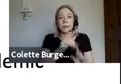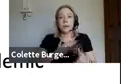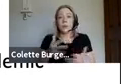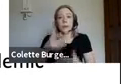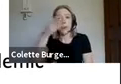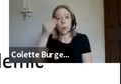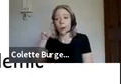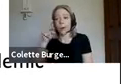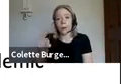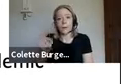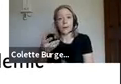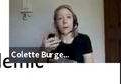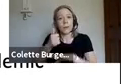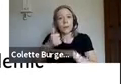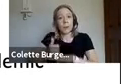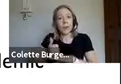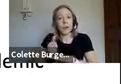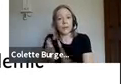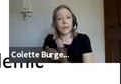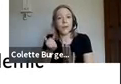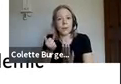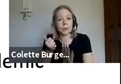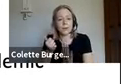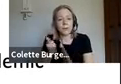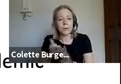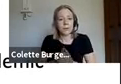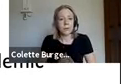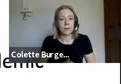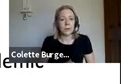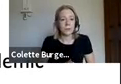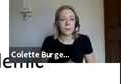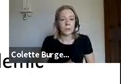development that they are ready for in their early years.